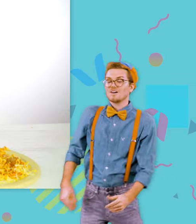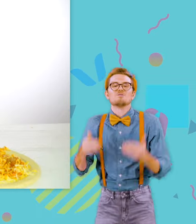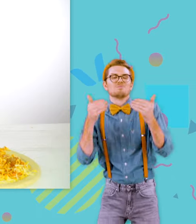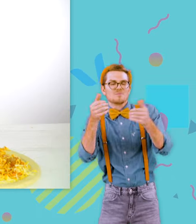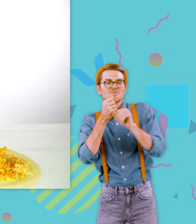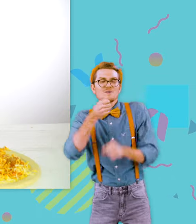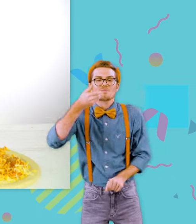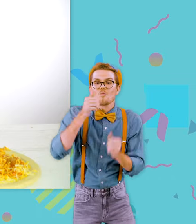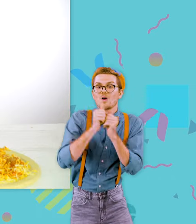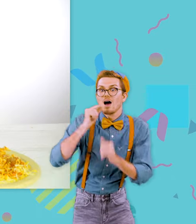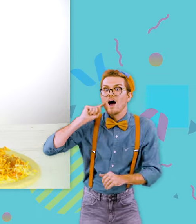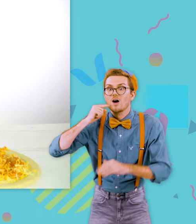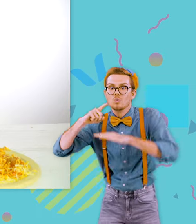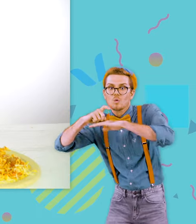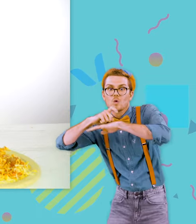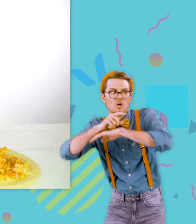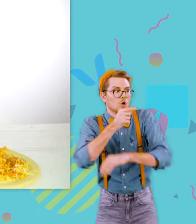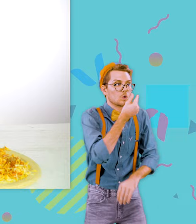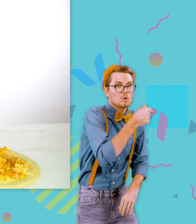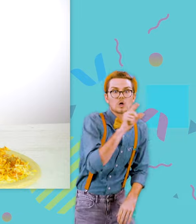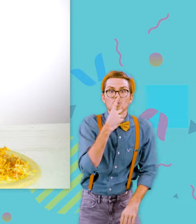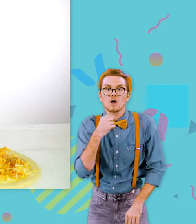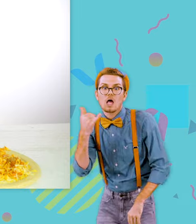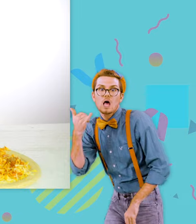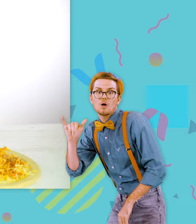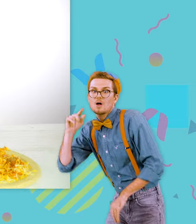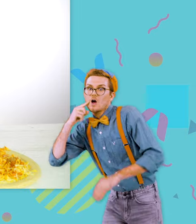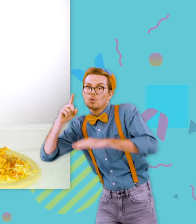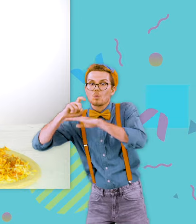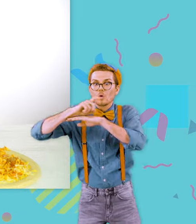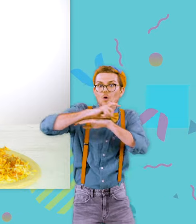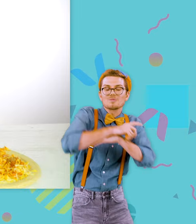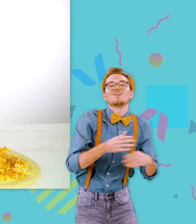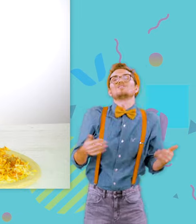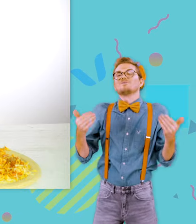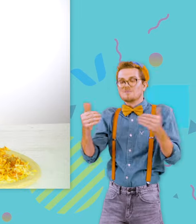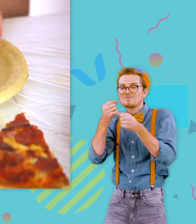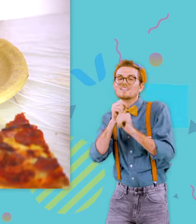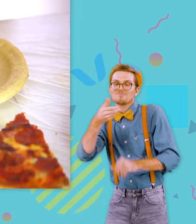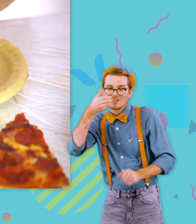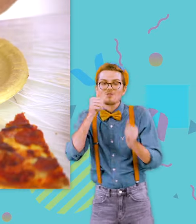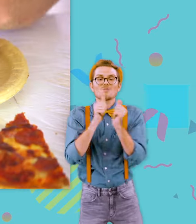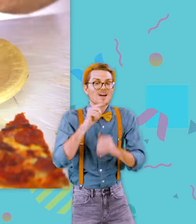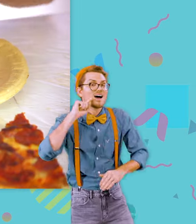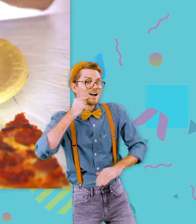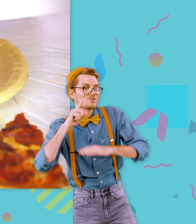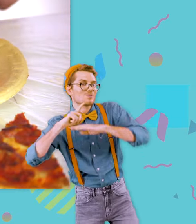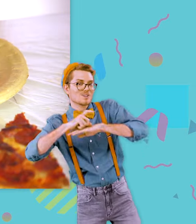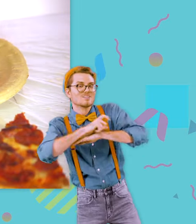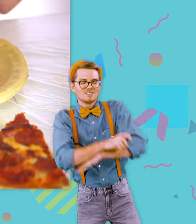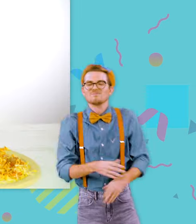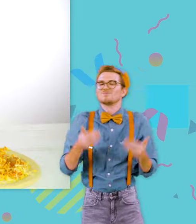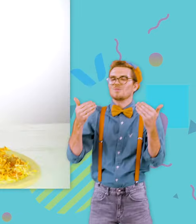make a pizza with gummy worms. Green, red, and yellow yummy worms. Let's make a pizza